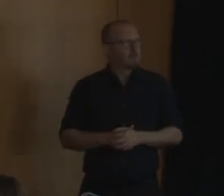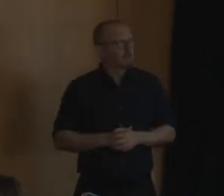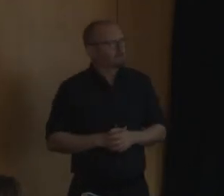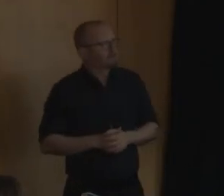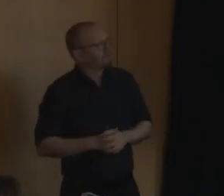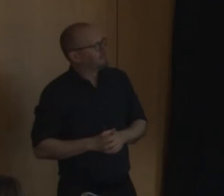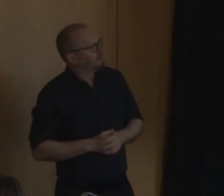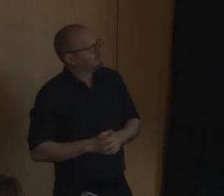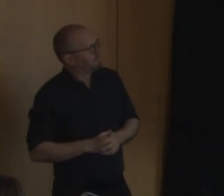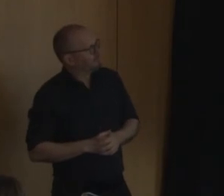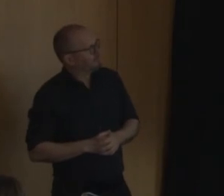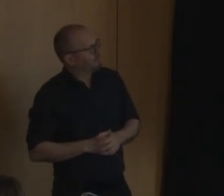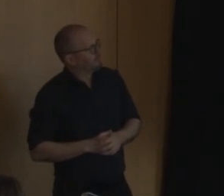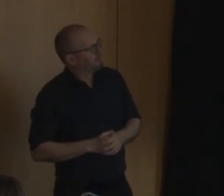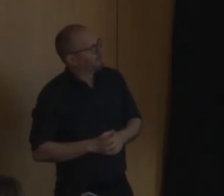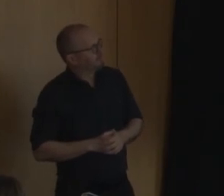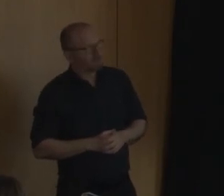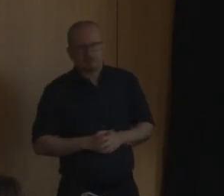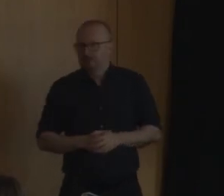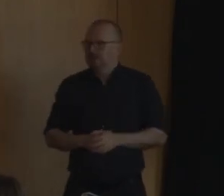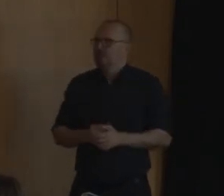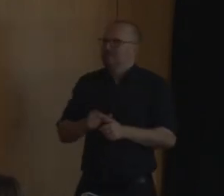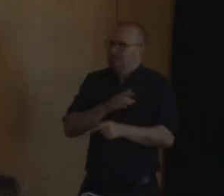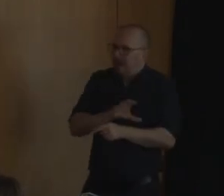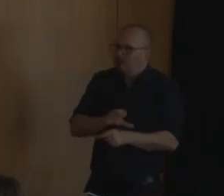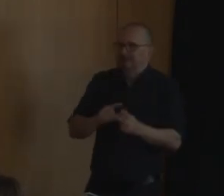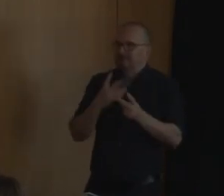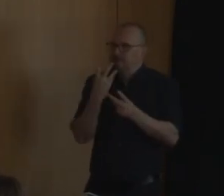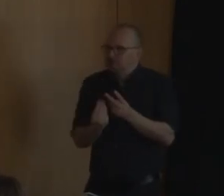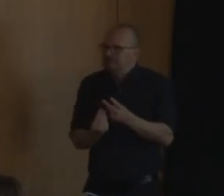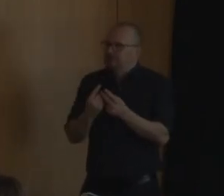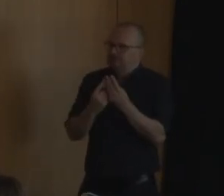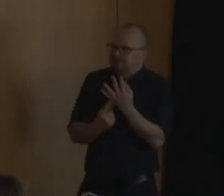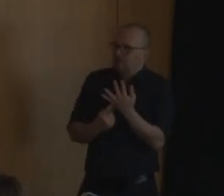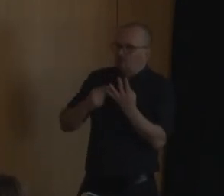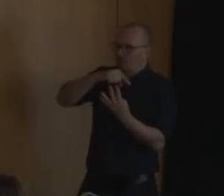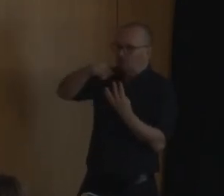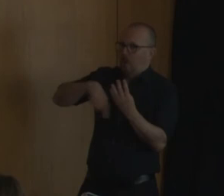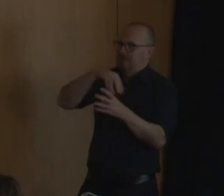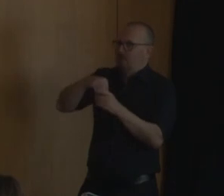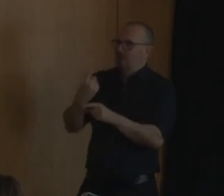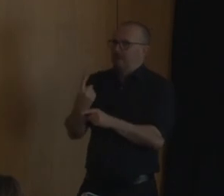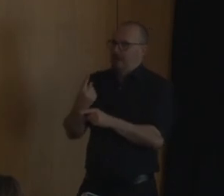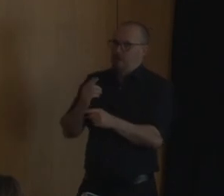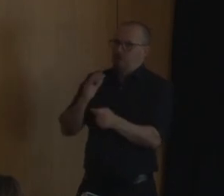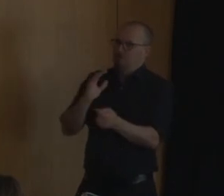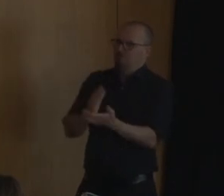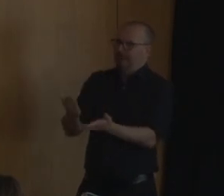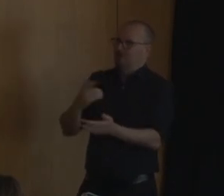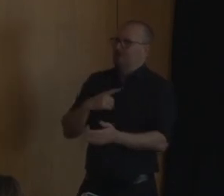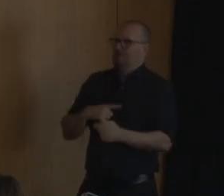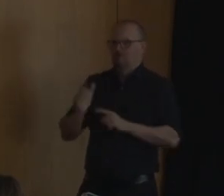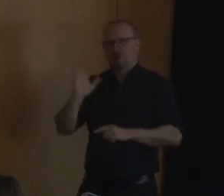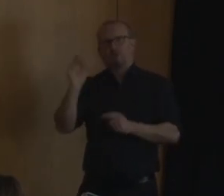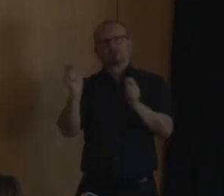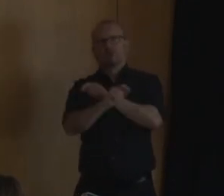those principles that I've talked about in one. But the reason it's also real isn't just because climate change is a very real